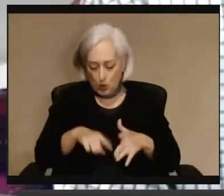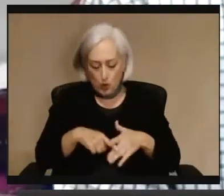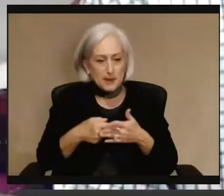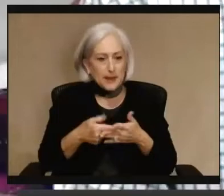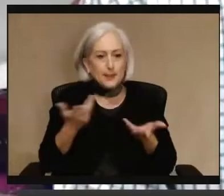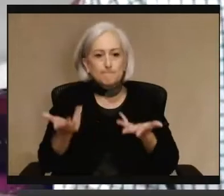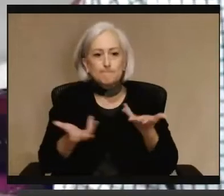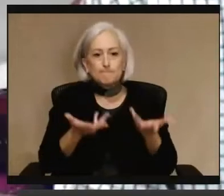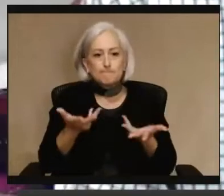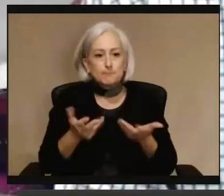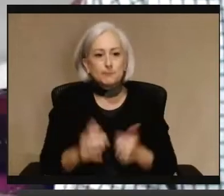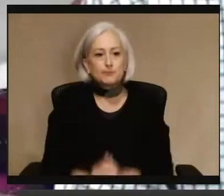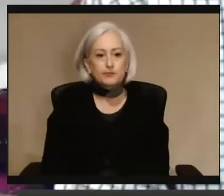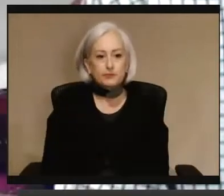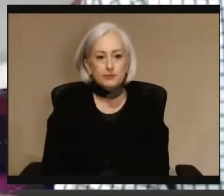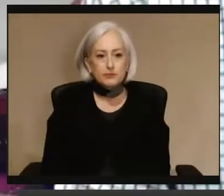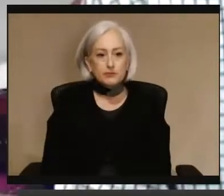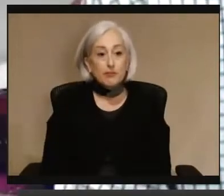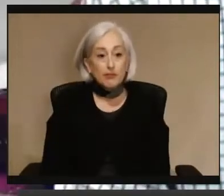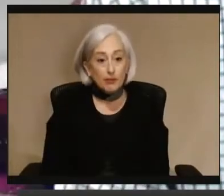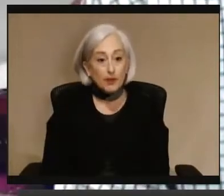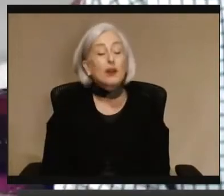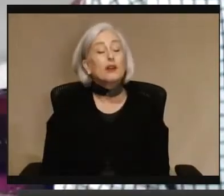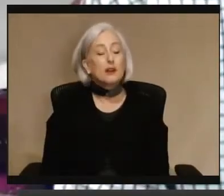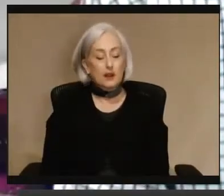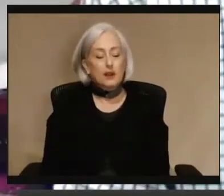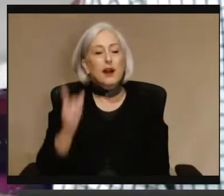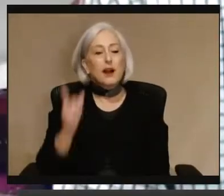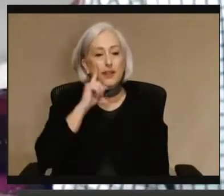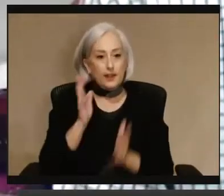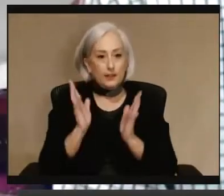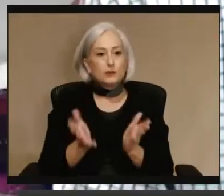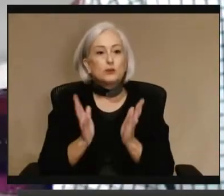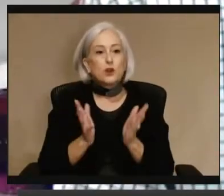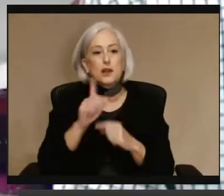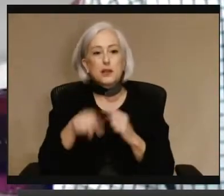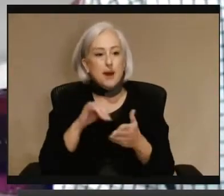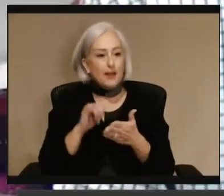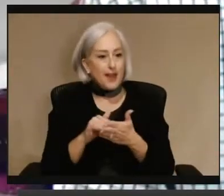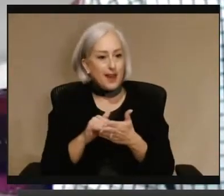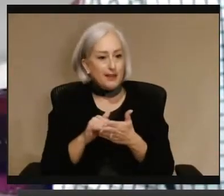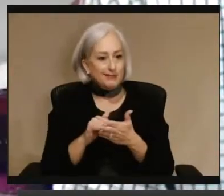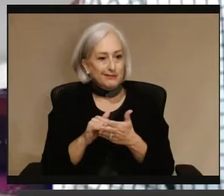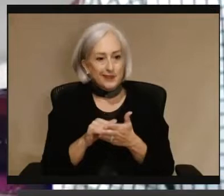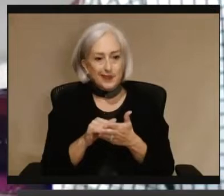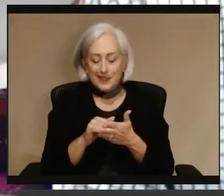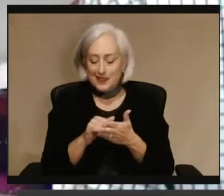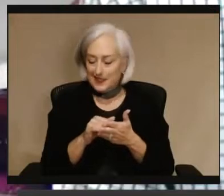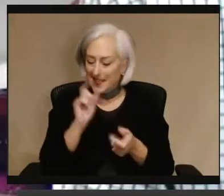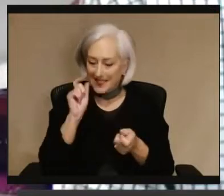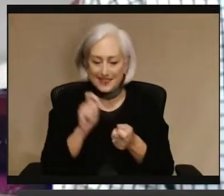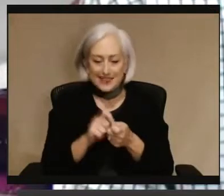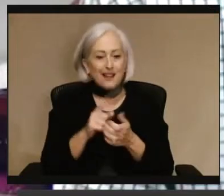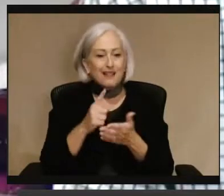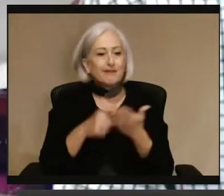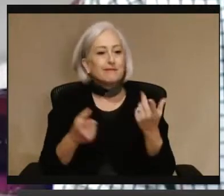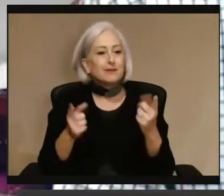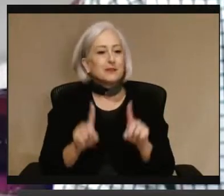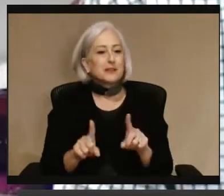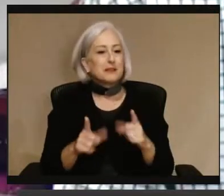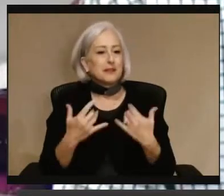I think just talking about it, doing exactly what we're doing right here. You've been great